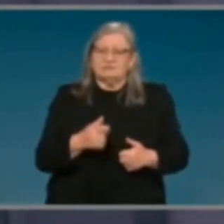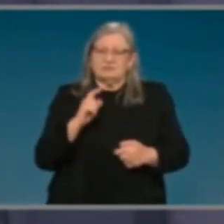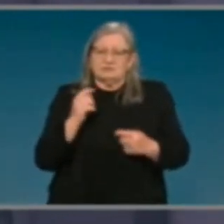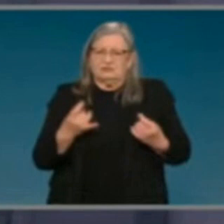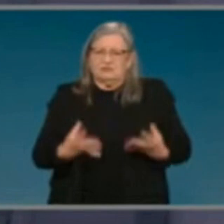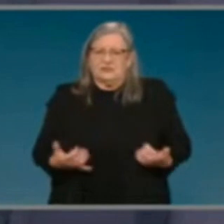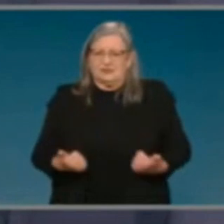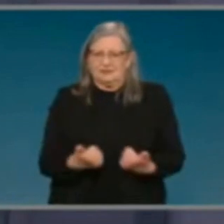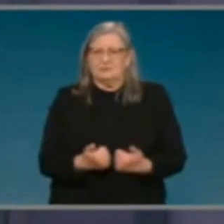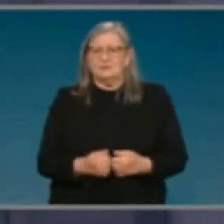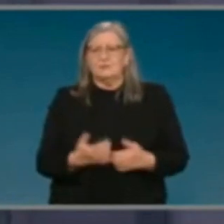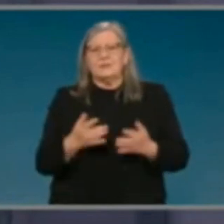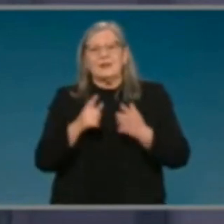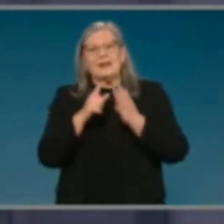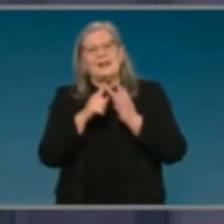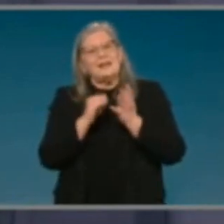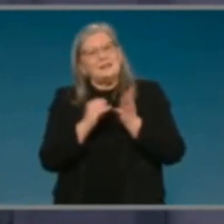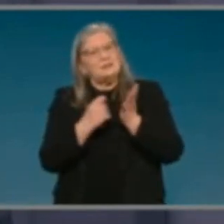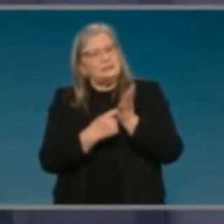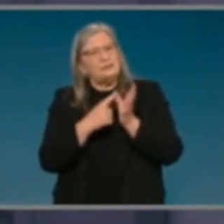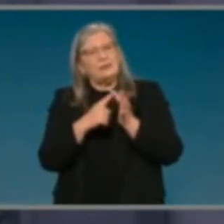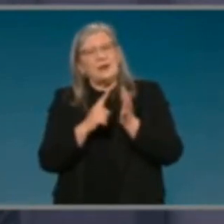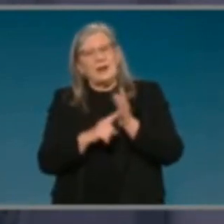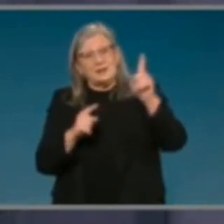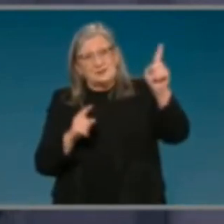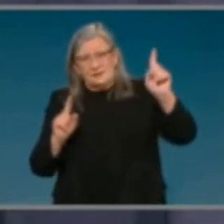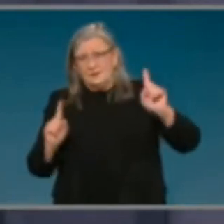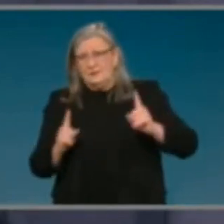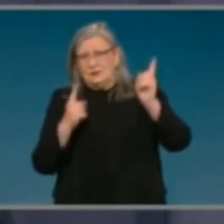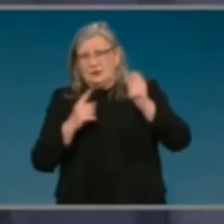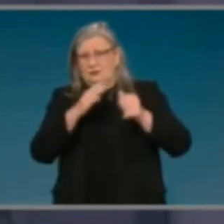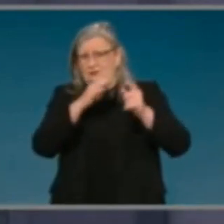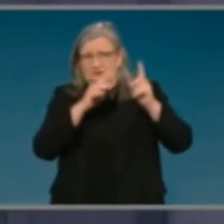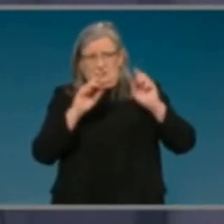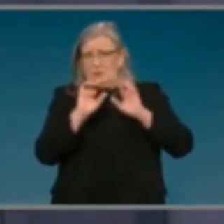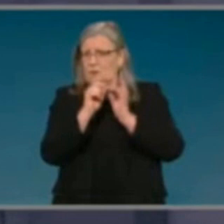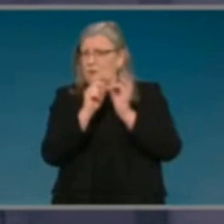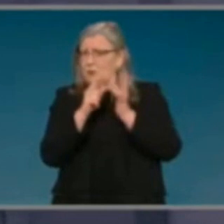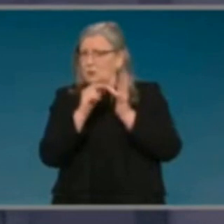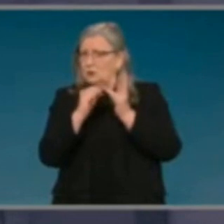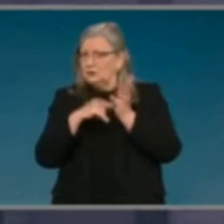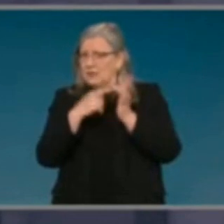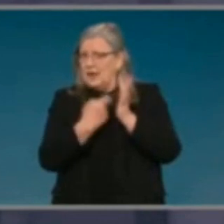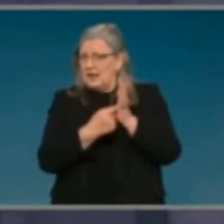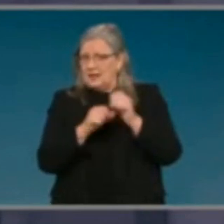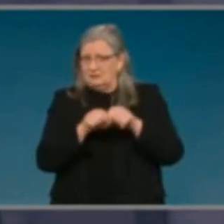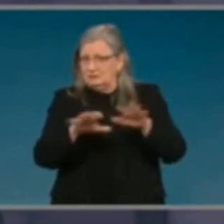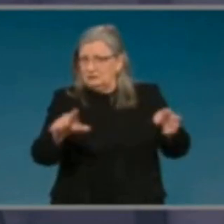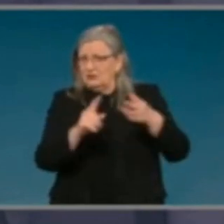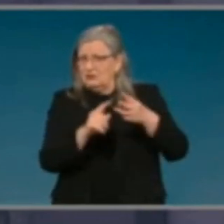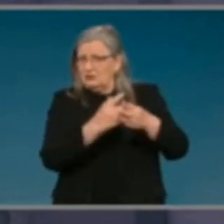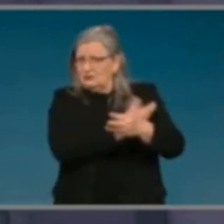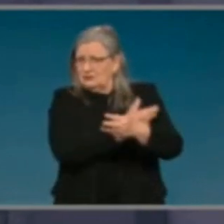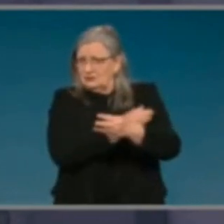changes, we will follow those changes. Then fourthly, I've also reaffirmed exactly what was in place. I've spoken with